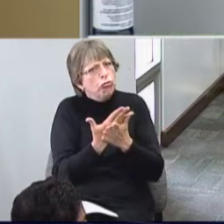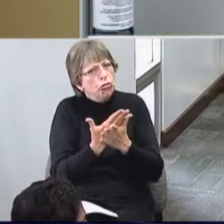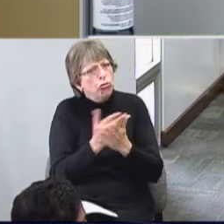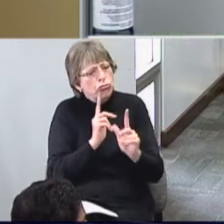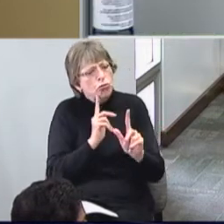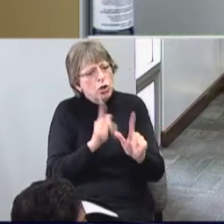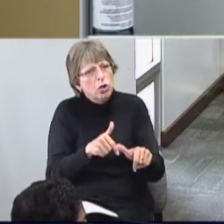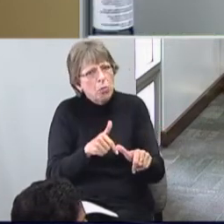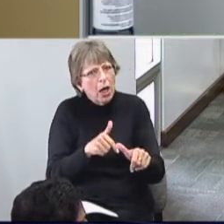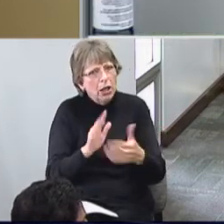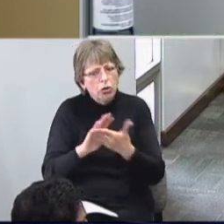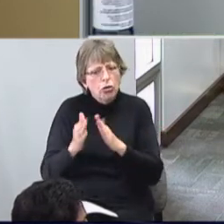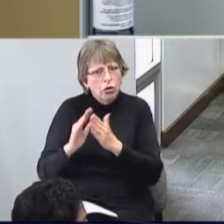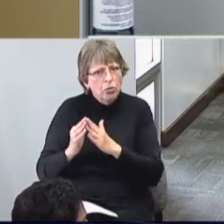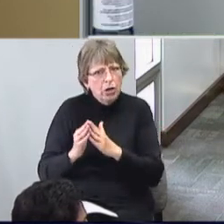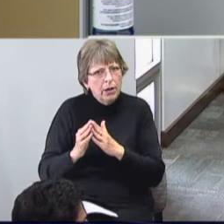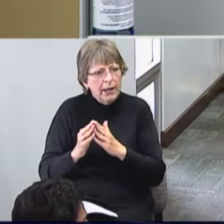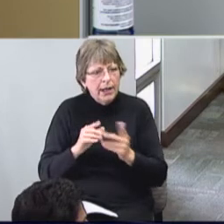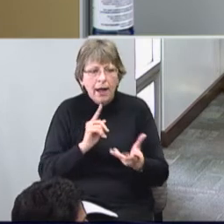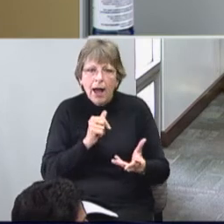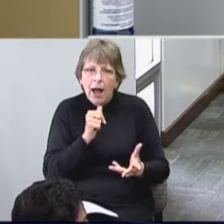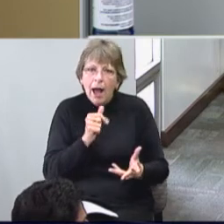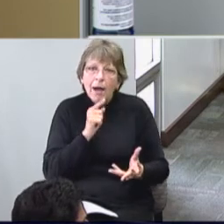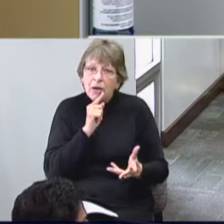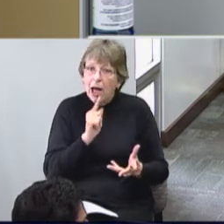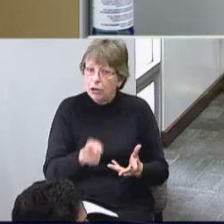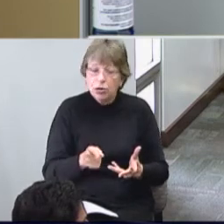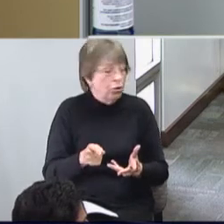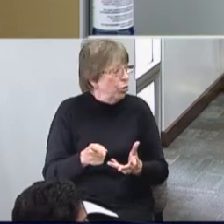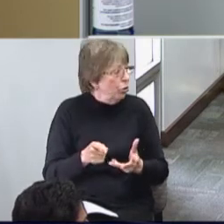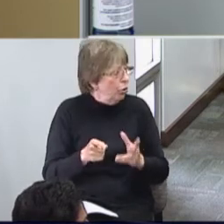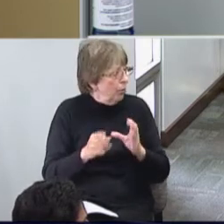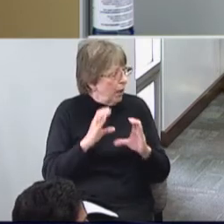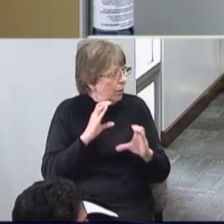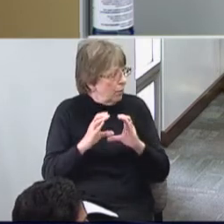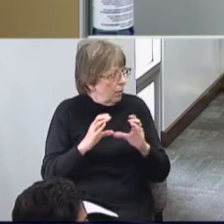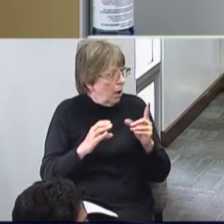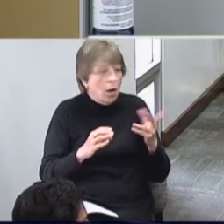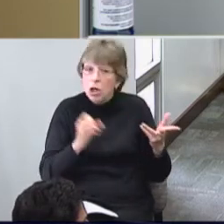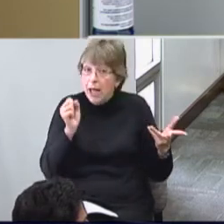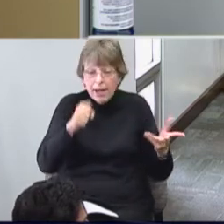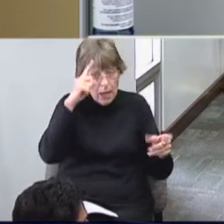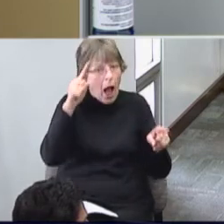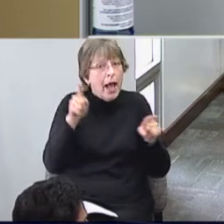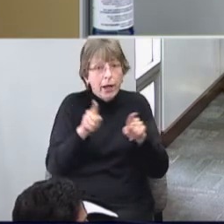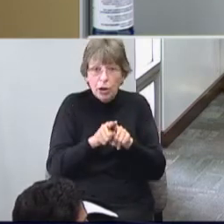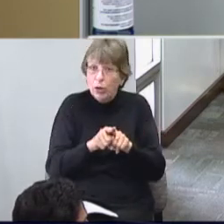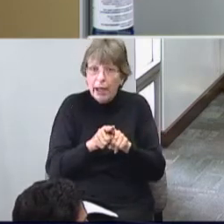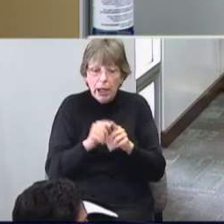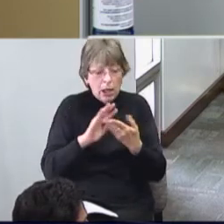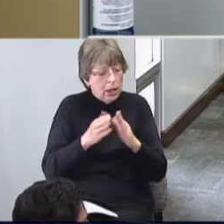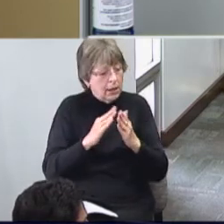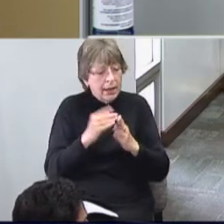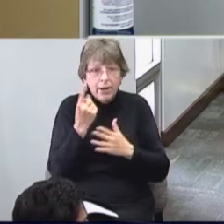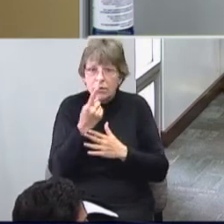not sure what the communication link's been, but don't want to really say And a they whole lot always more have until I been know. good, Yeah. and I appreciate that.